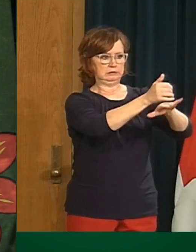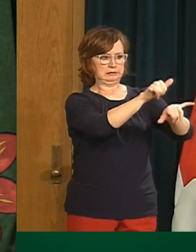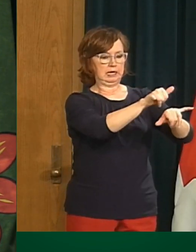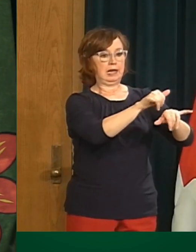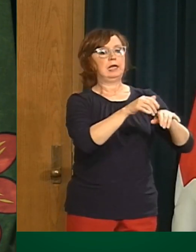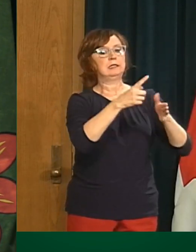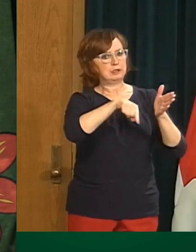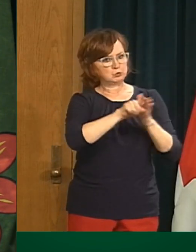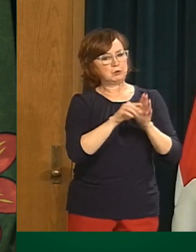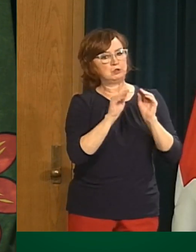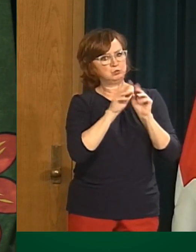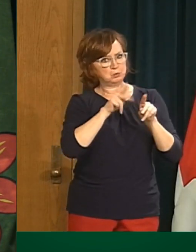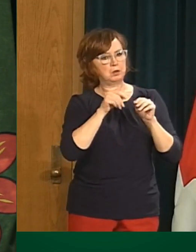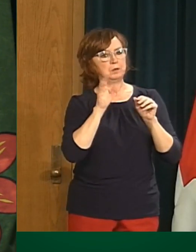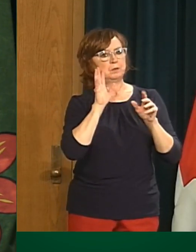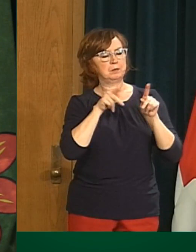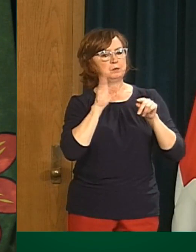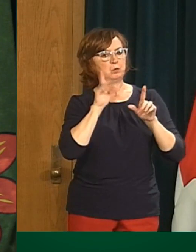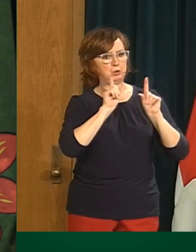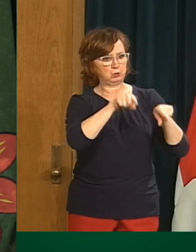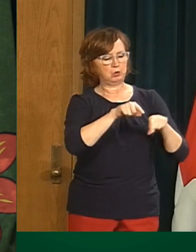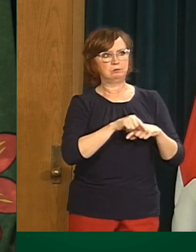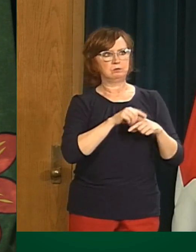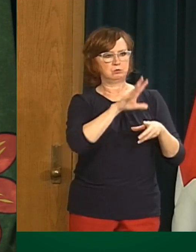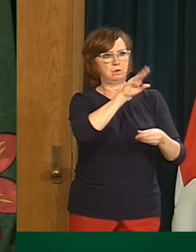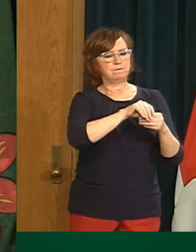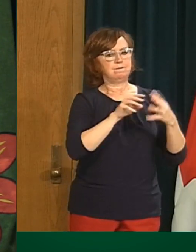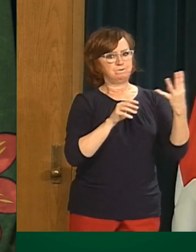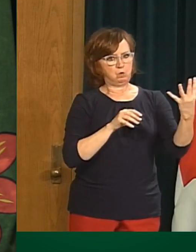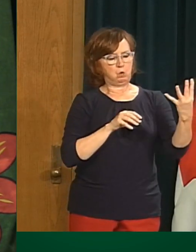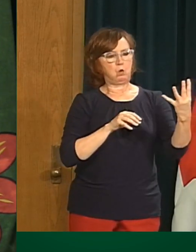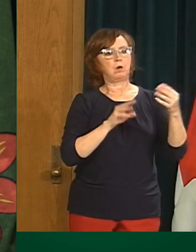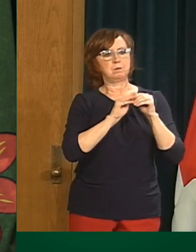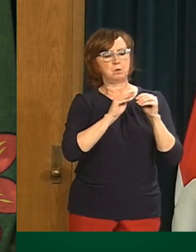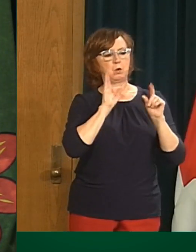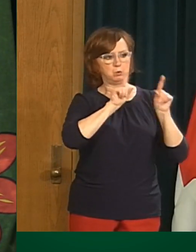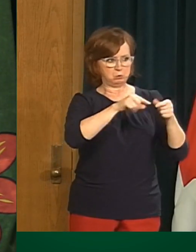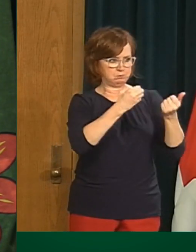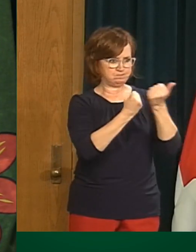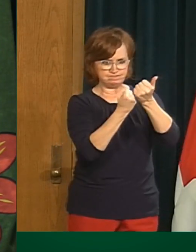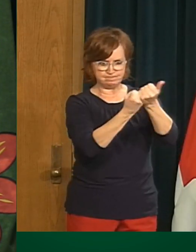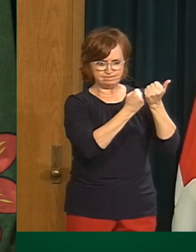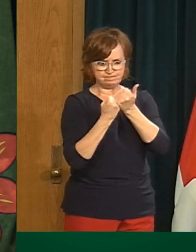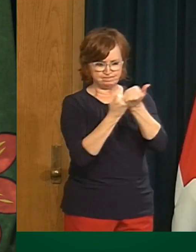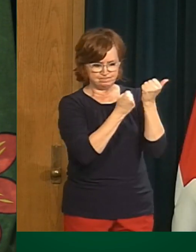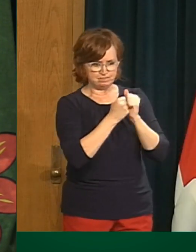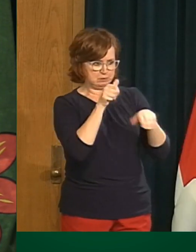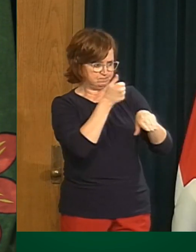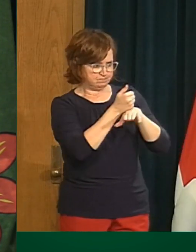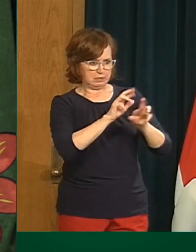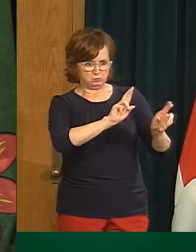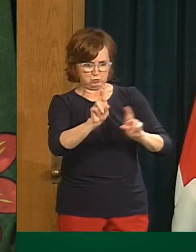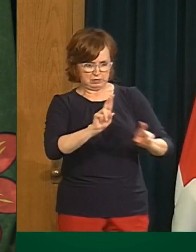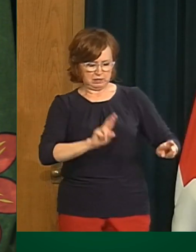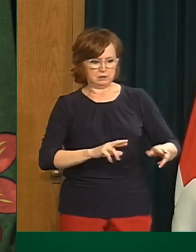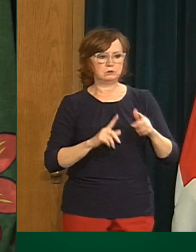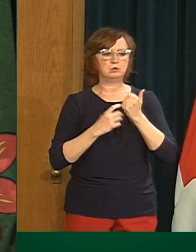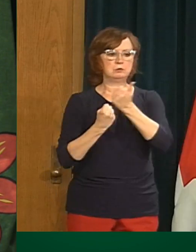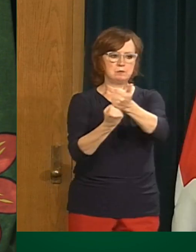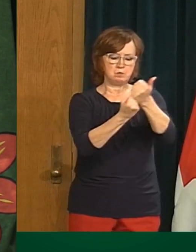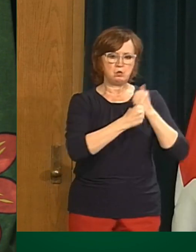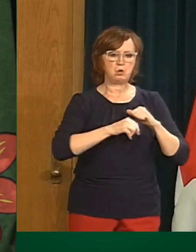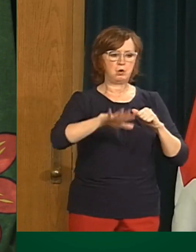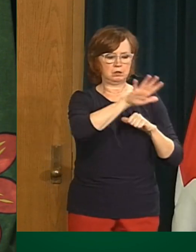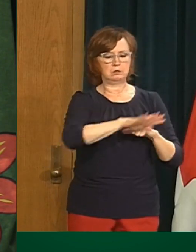ground in La Loche supporting the leadership of Robert St. Pierre and the leadership of the entire